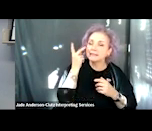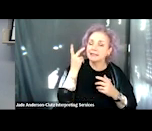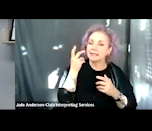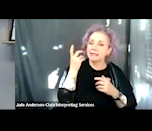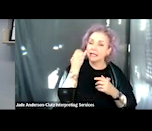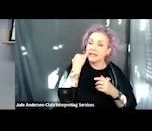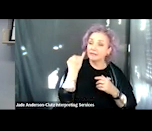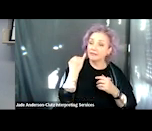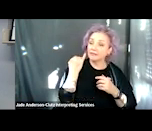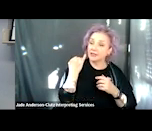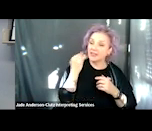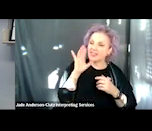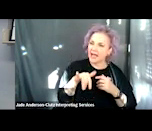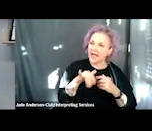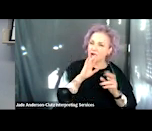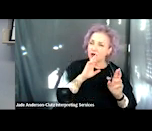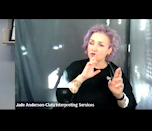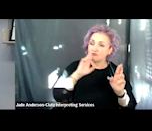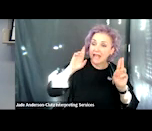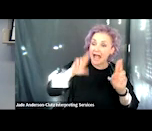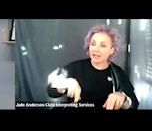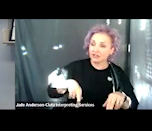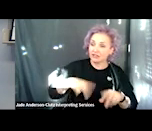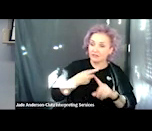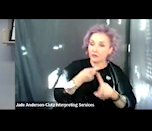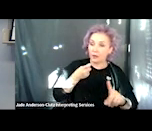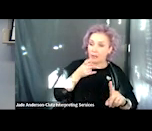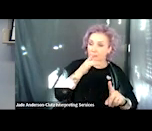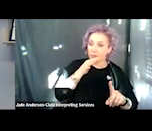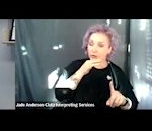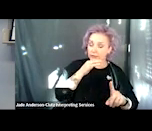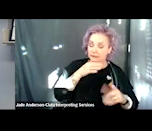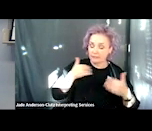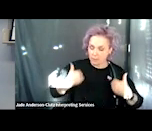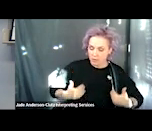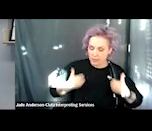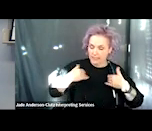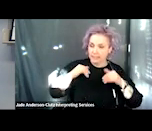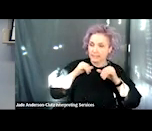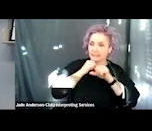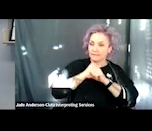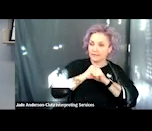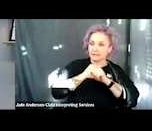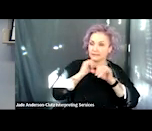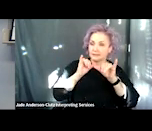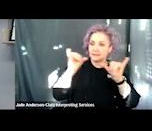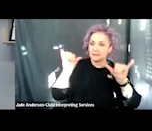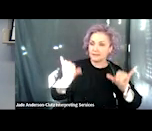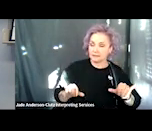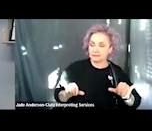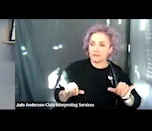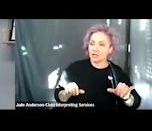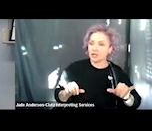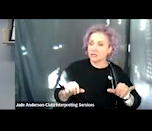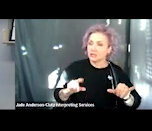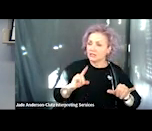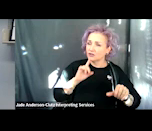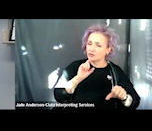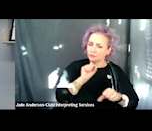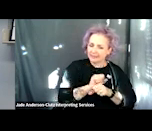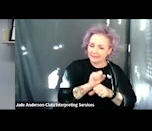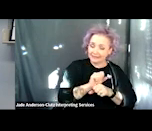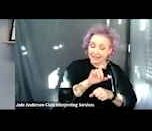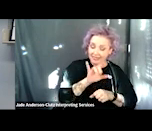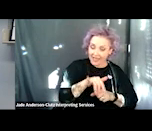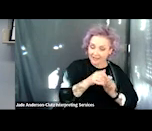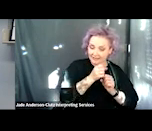on the one hand, we have molecular tests, so we can look at the level of neurotransmitters in the brain. So